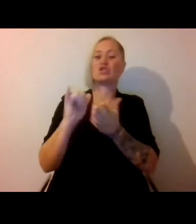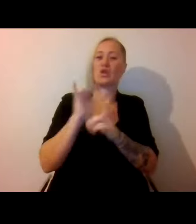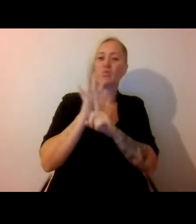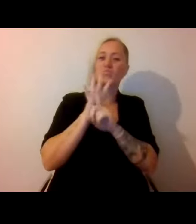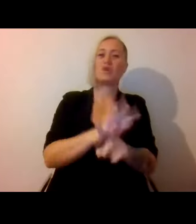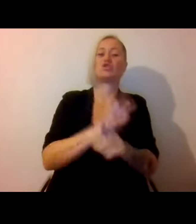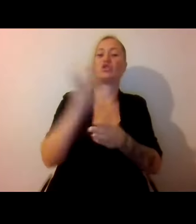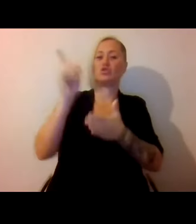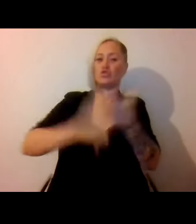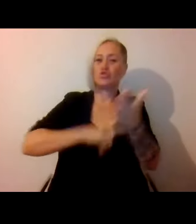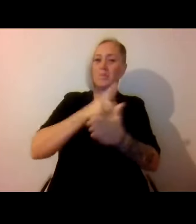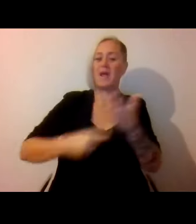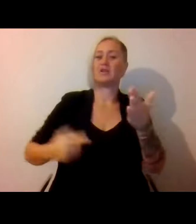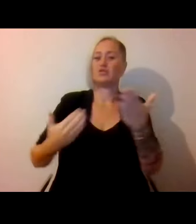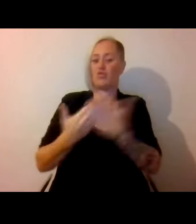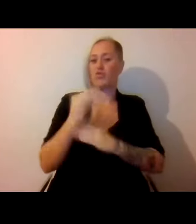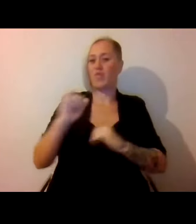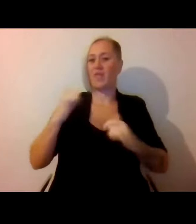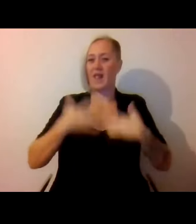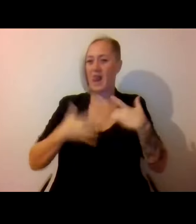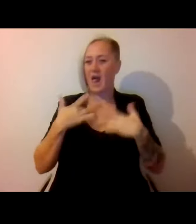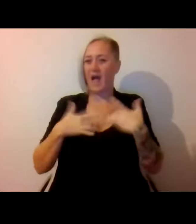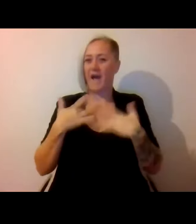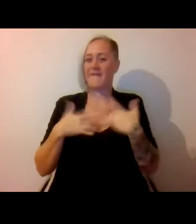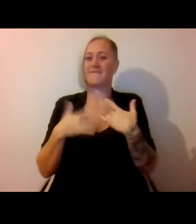their lives. So,